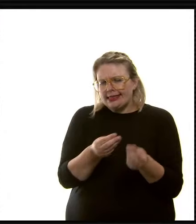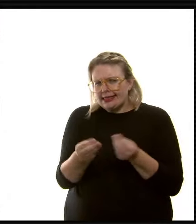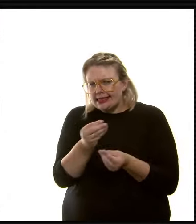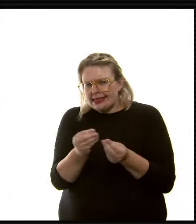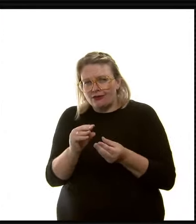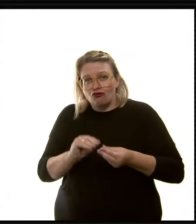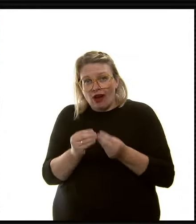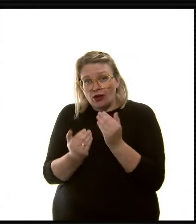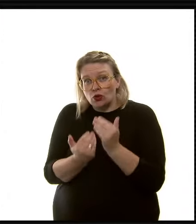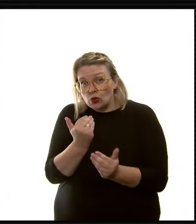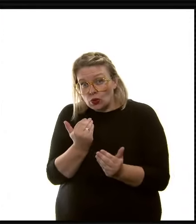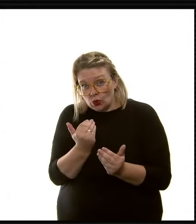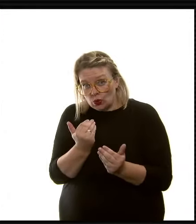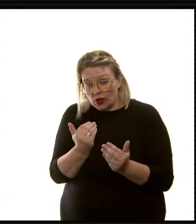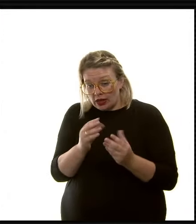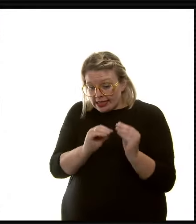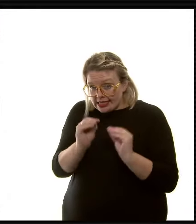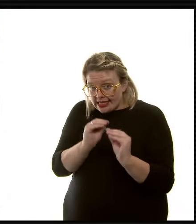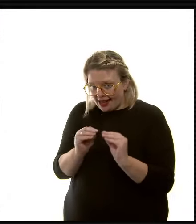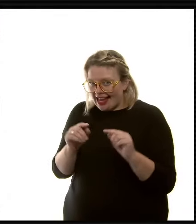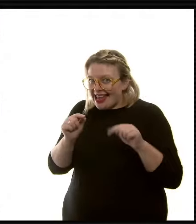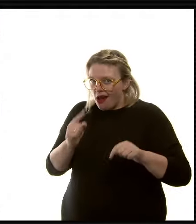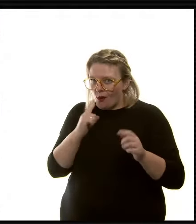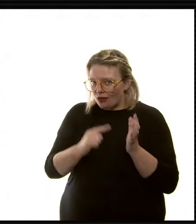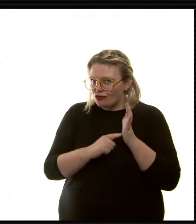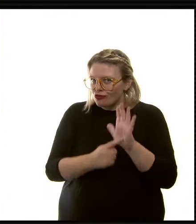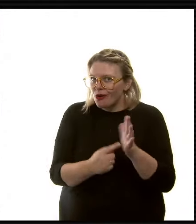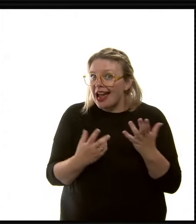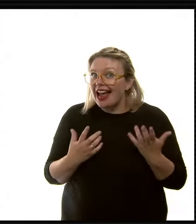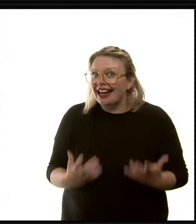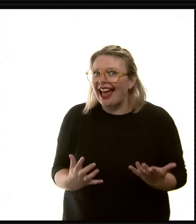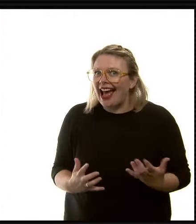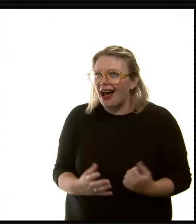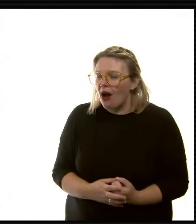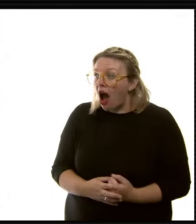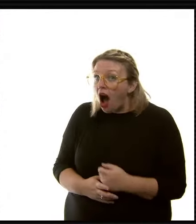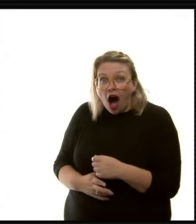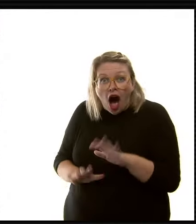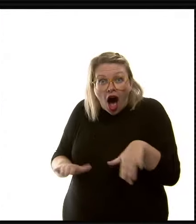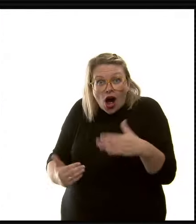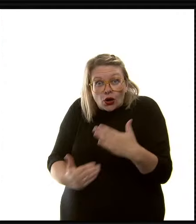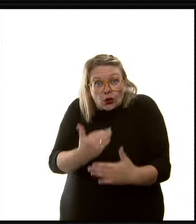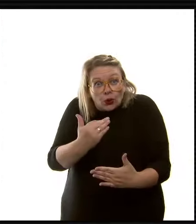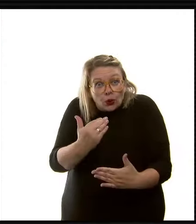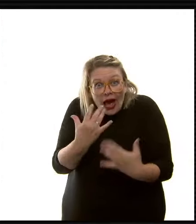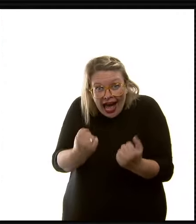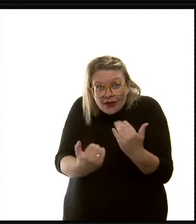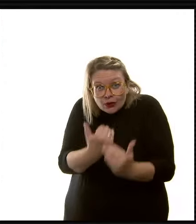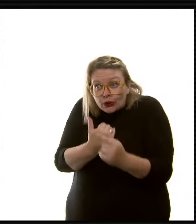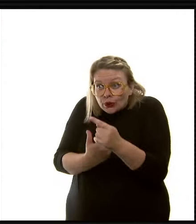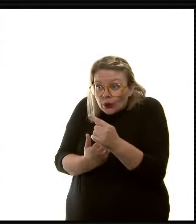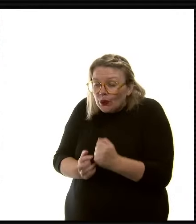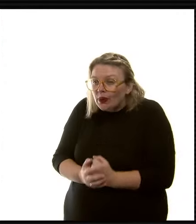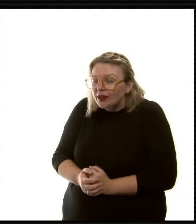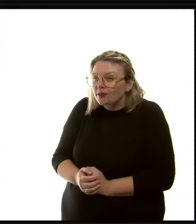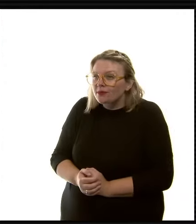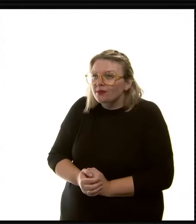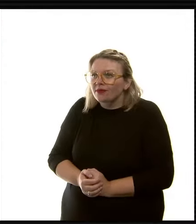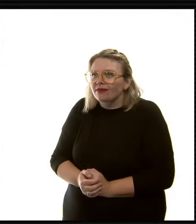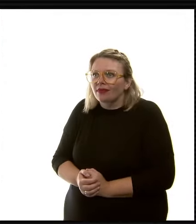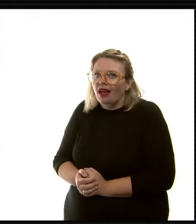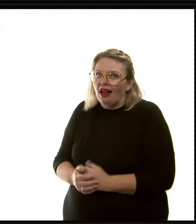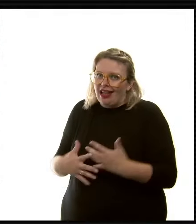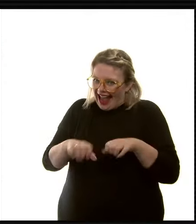90 years to make, and we have it here to show you under this box. So there's another one? Yeah. Yes. Yes. And we're so excited. It's all over the internet,